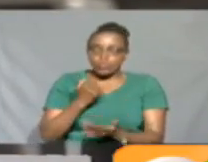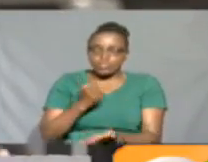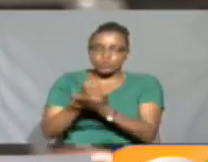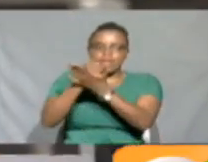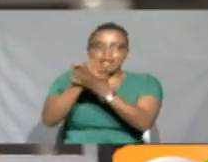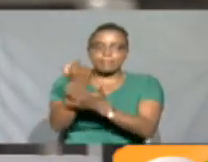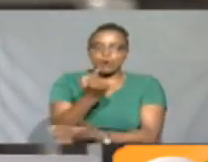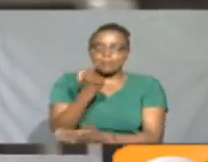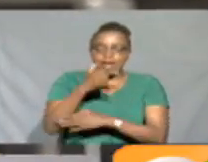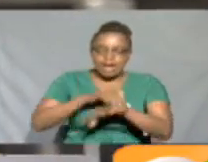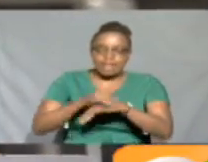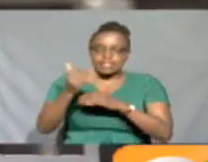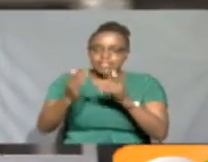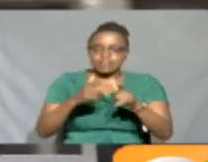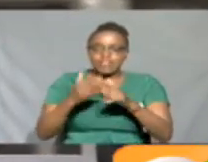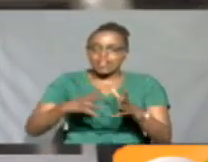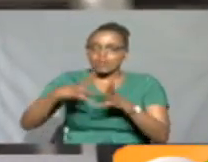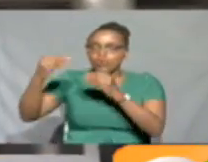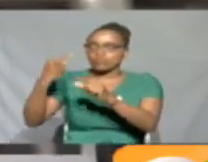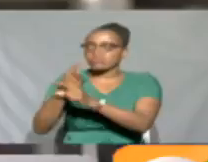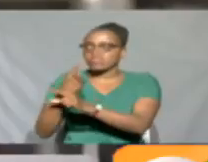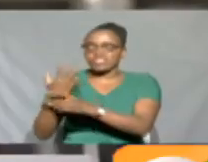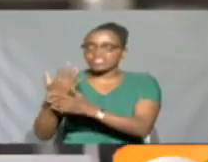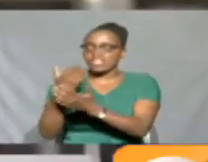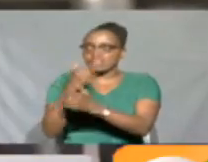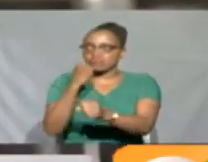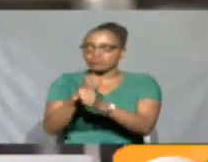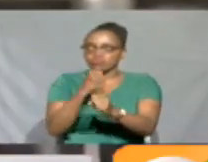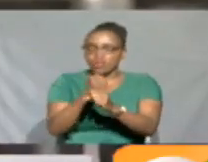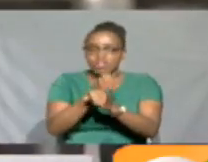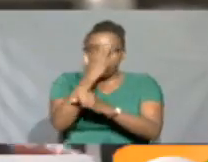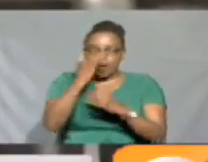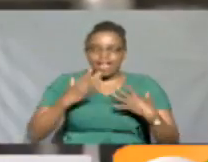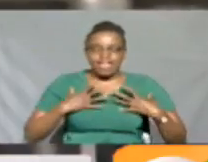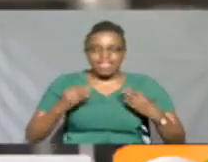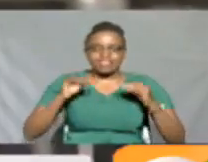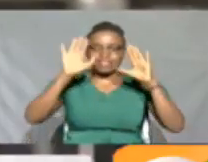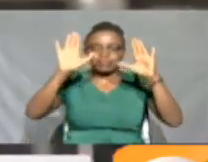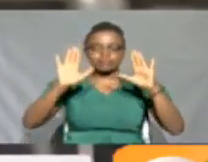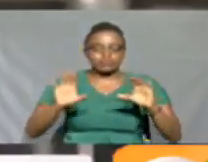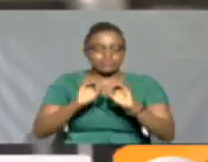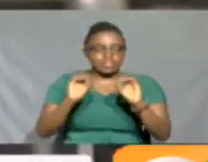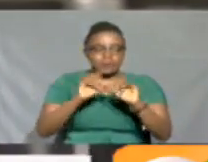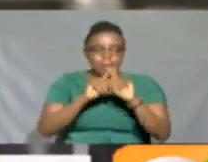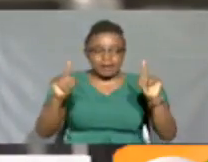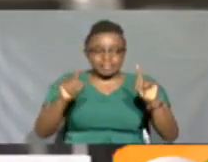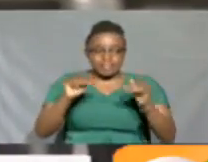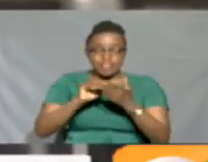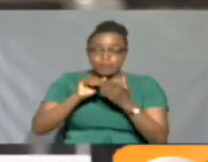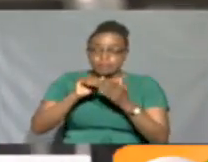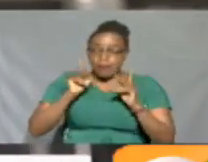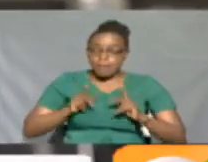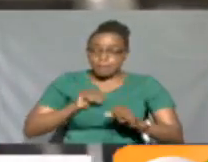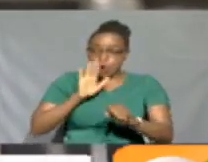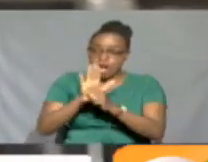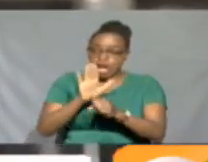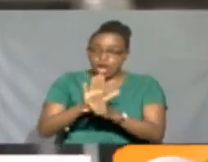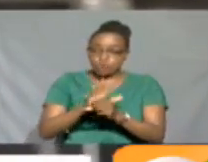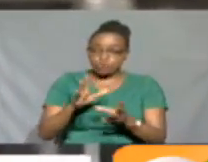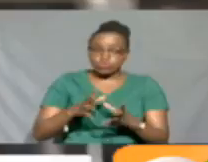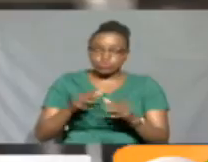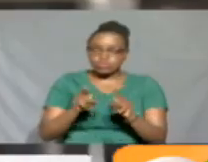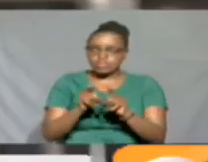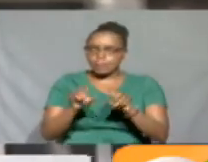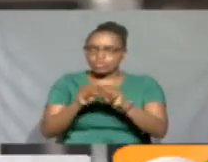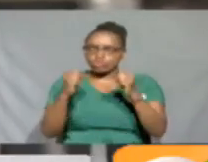They get the service and go to other businesses because health to them is not a priority. But they're the most people who will go on